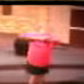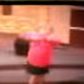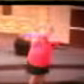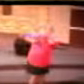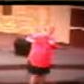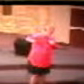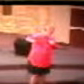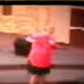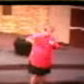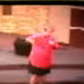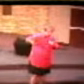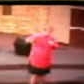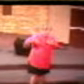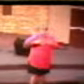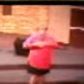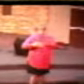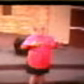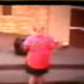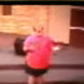No matter what it is,